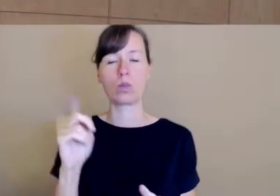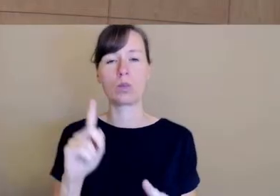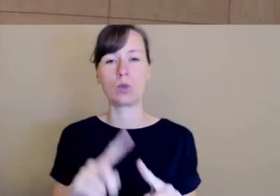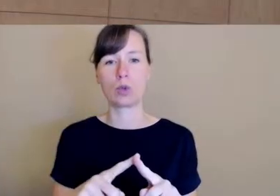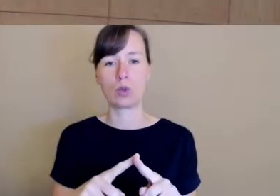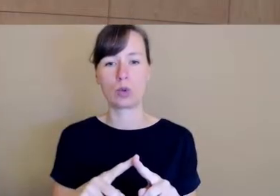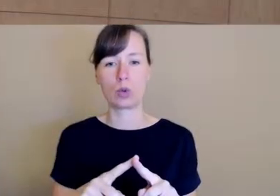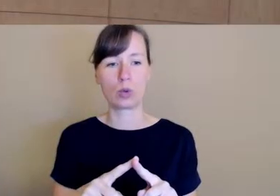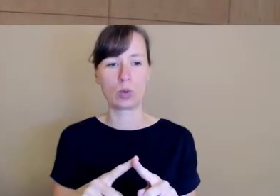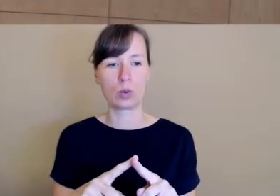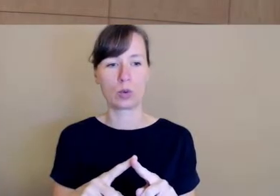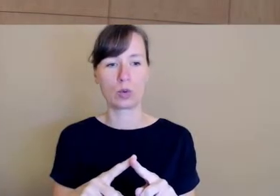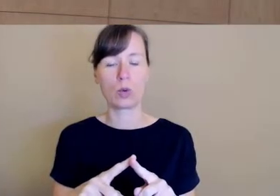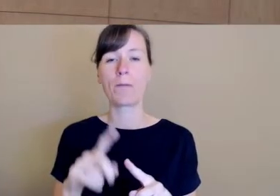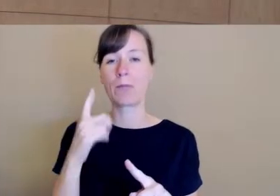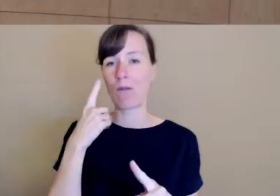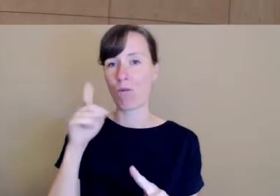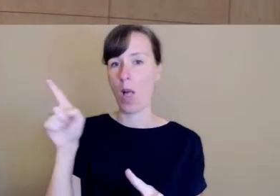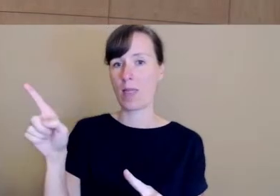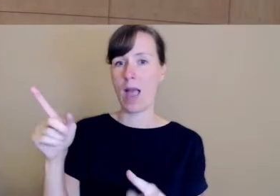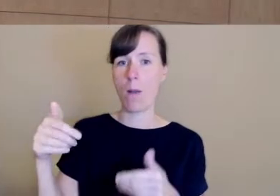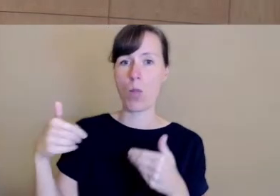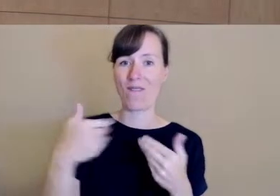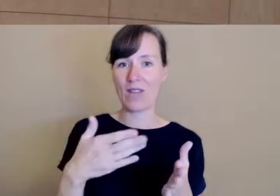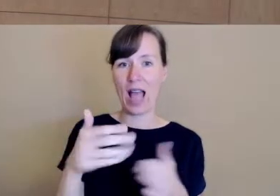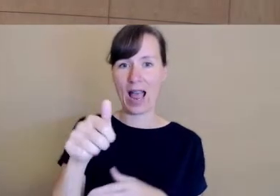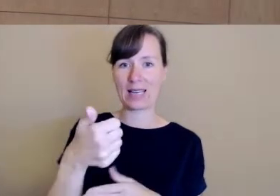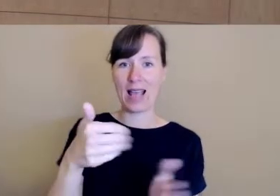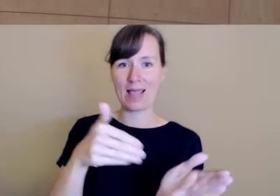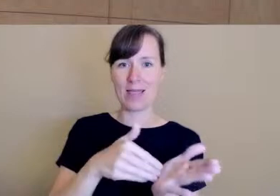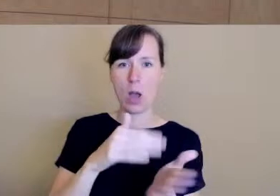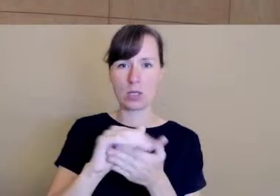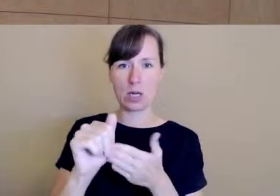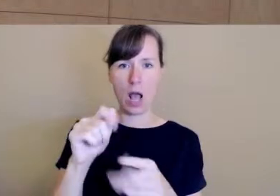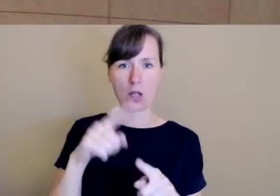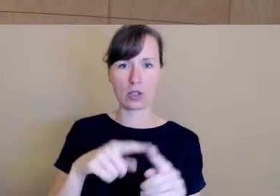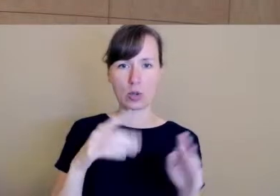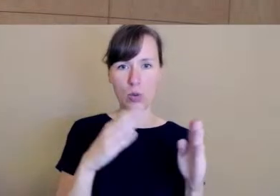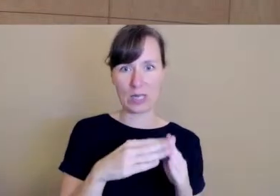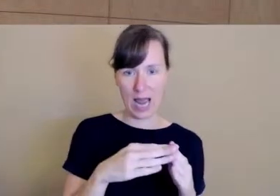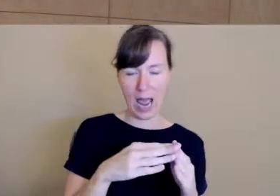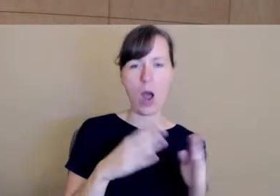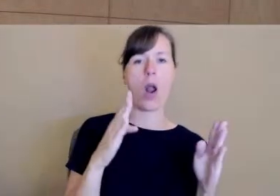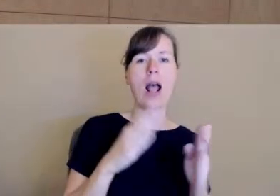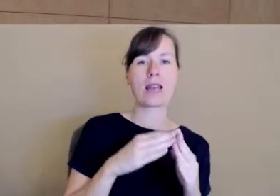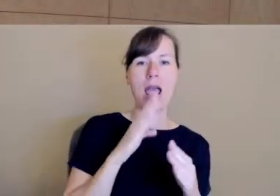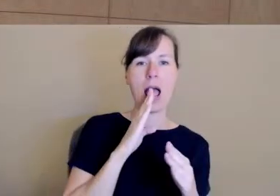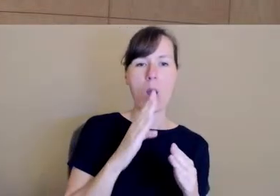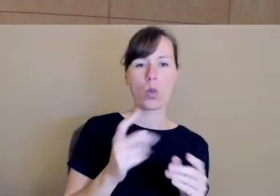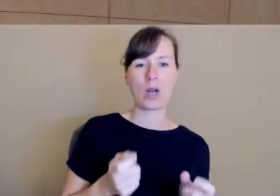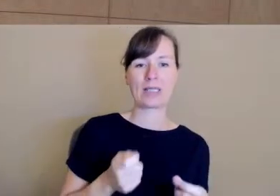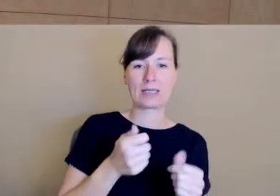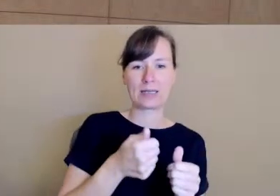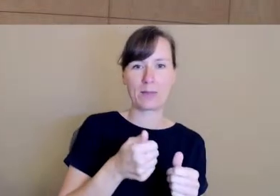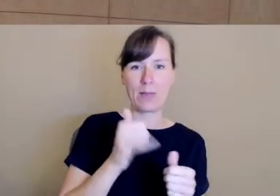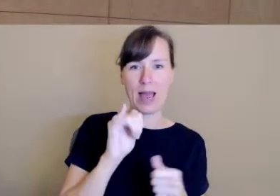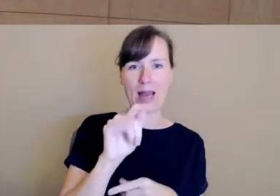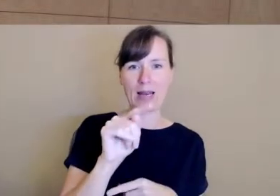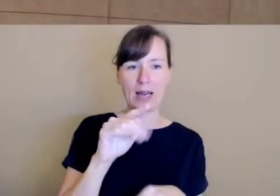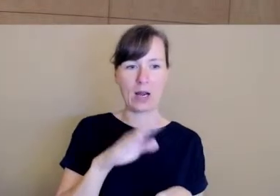by which they would provide $10,000 to the town, and the town would spend it on a specific, on a